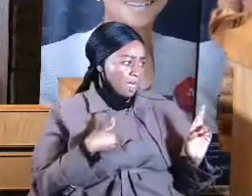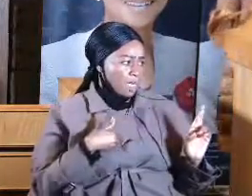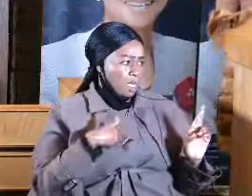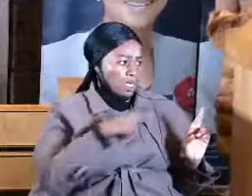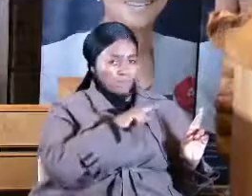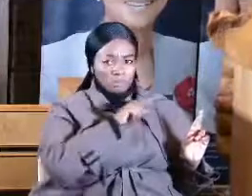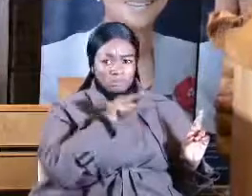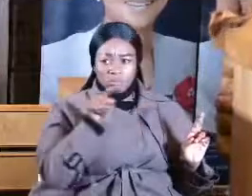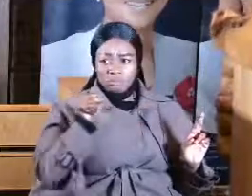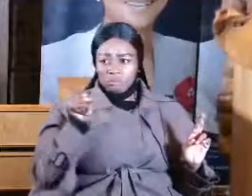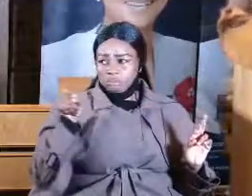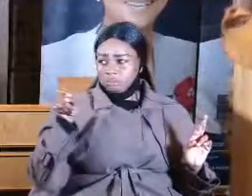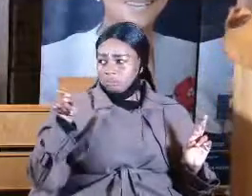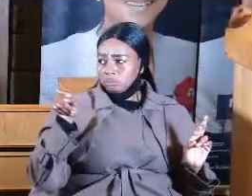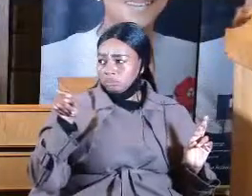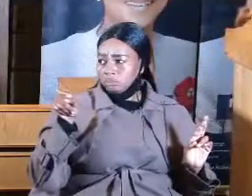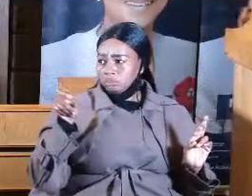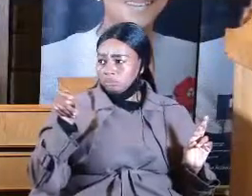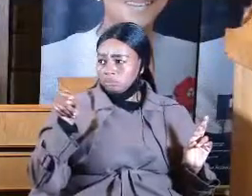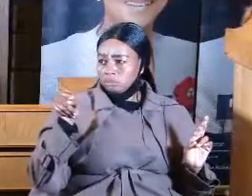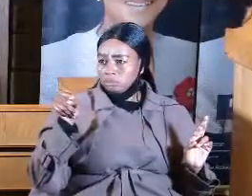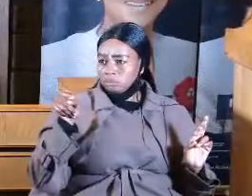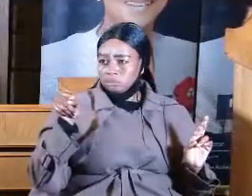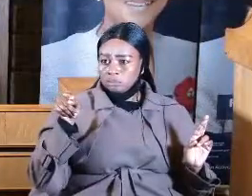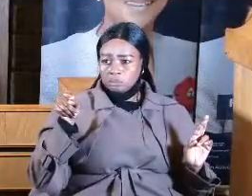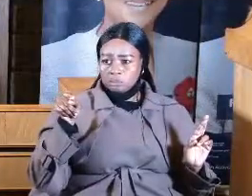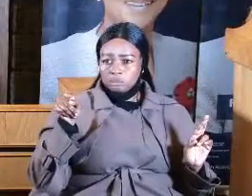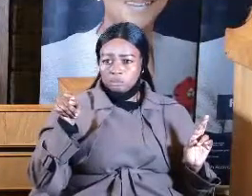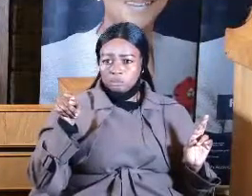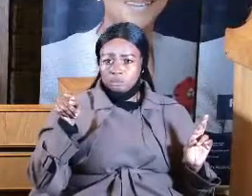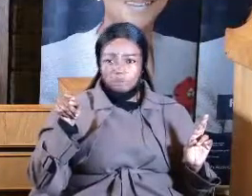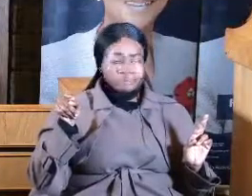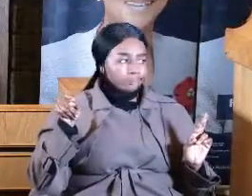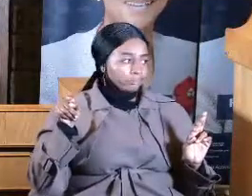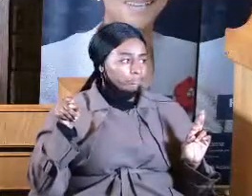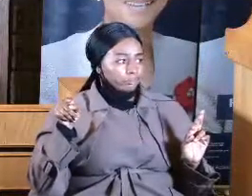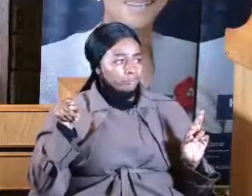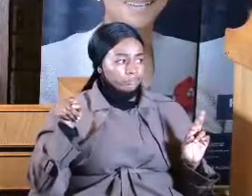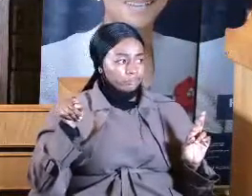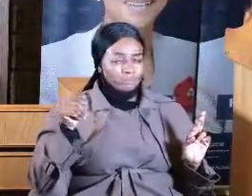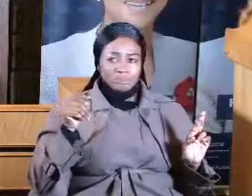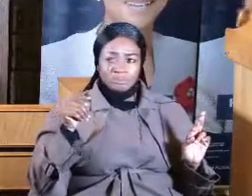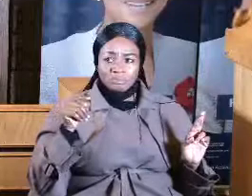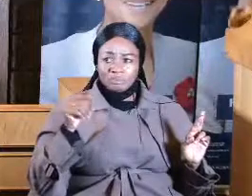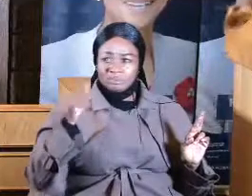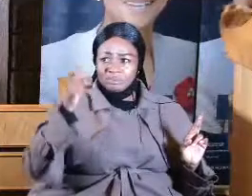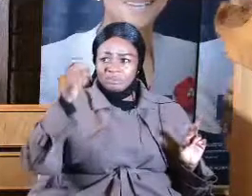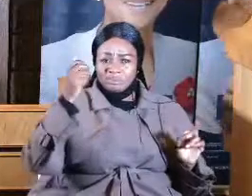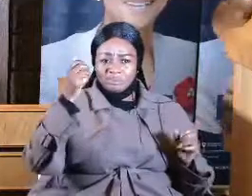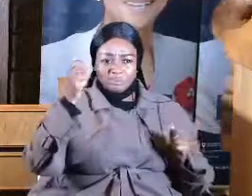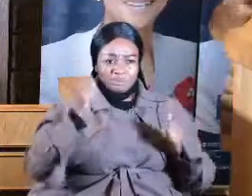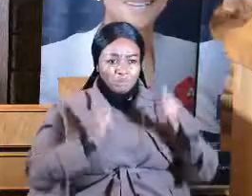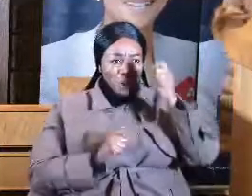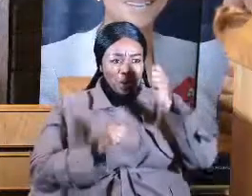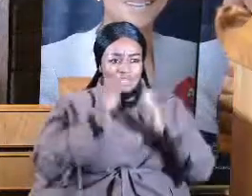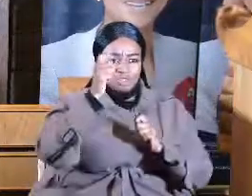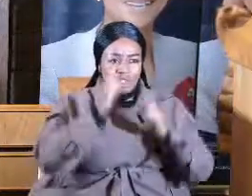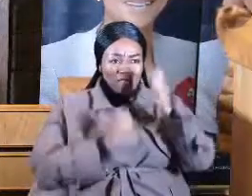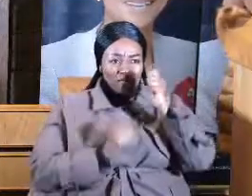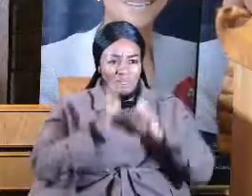will come out here speaking of pulling her down syndrome. We know that